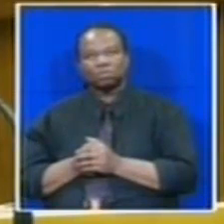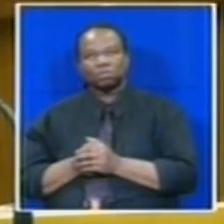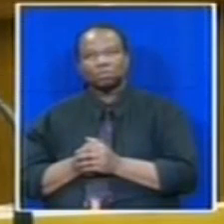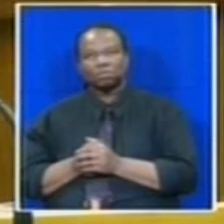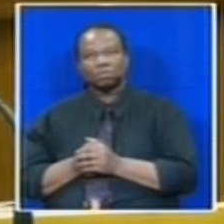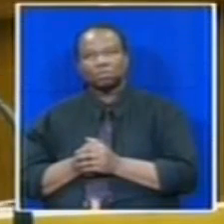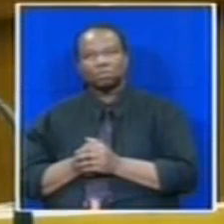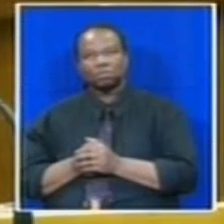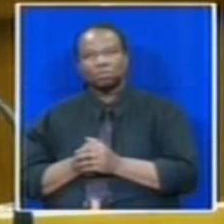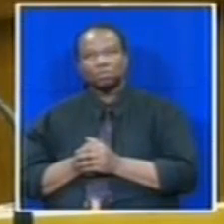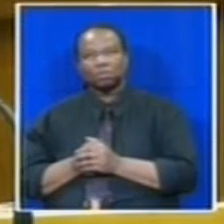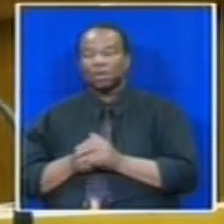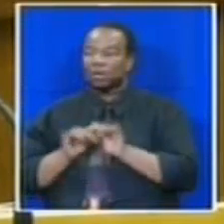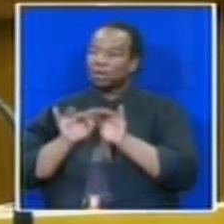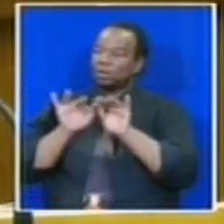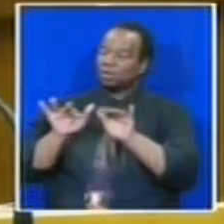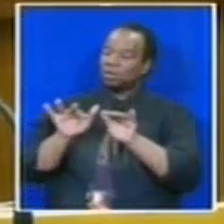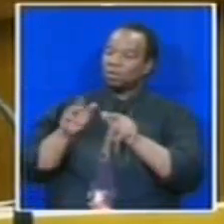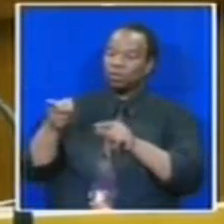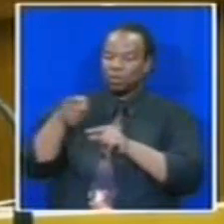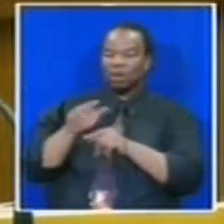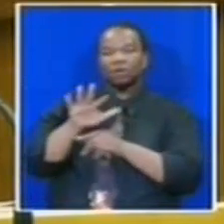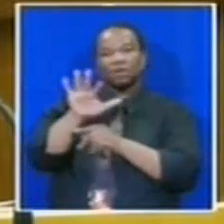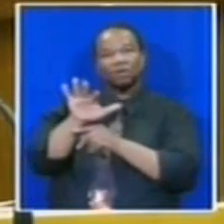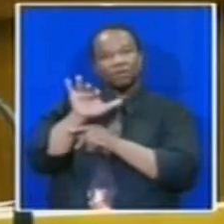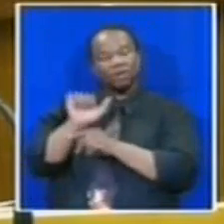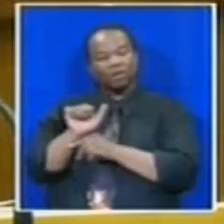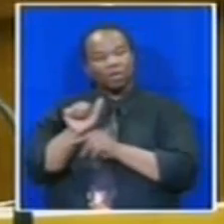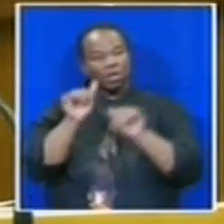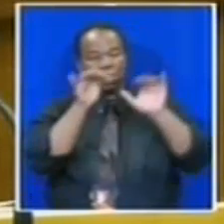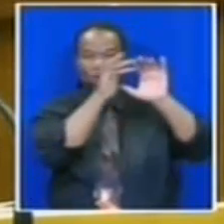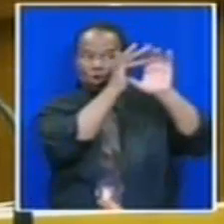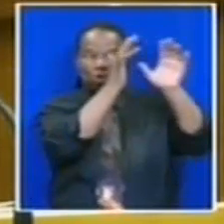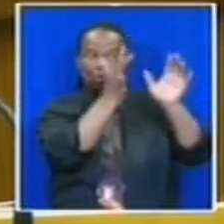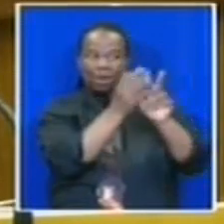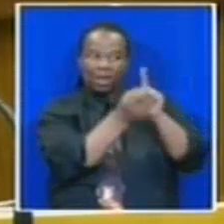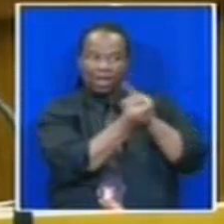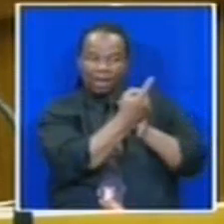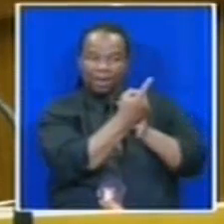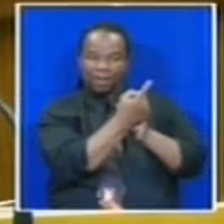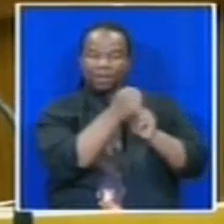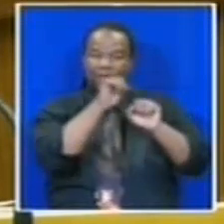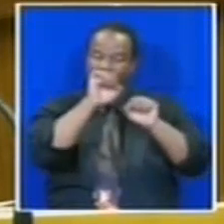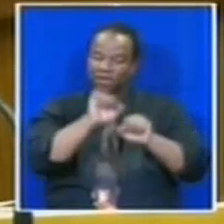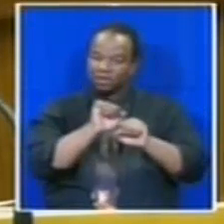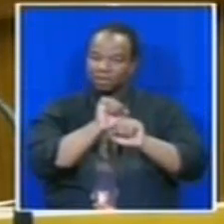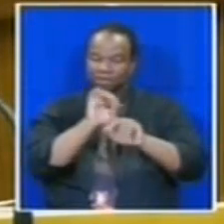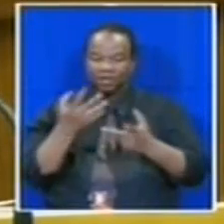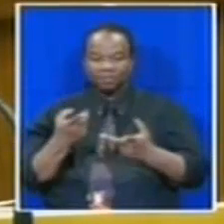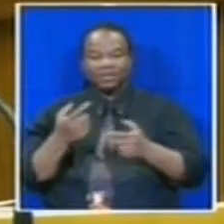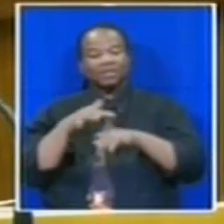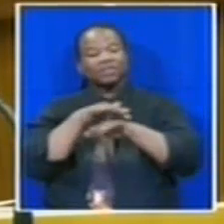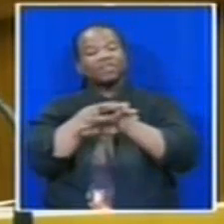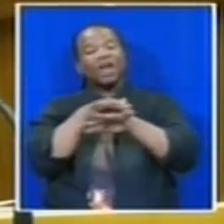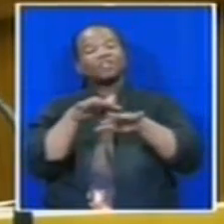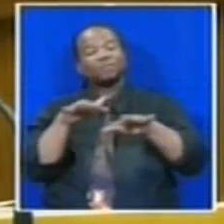Fellow South Africans, the global trends and our national realities must be recognized, as I've said, frankly and transparently, so that we can